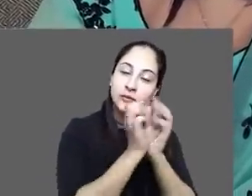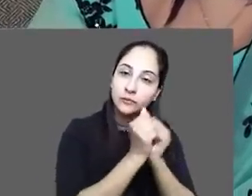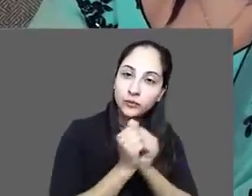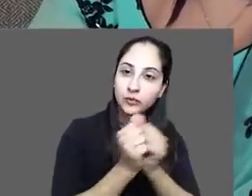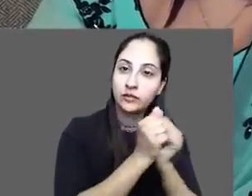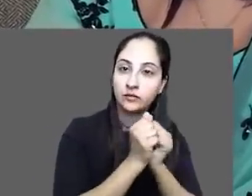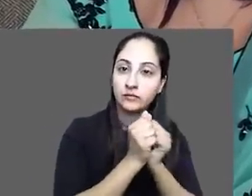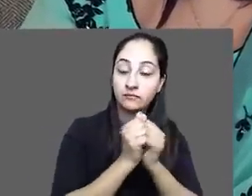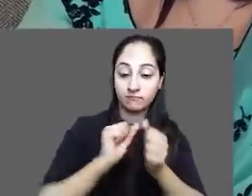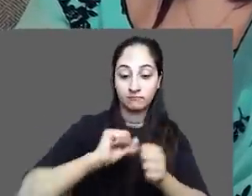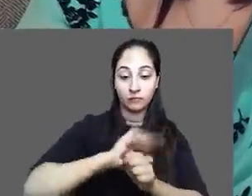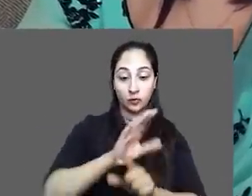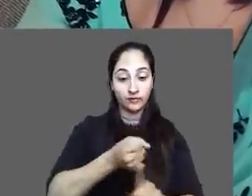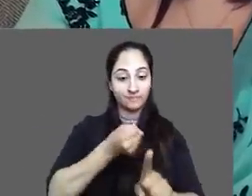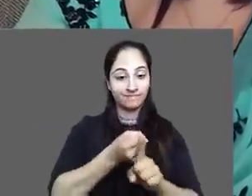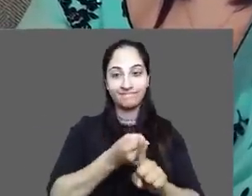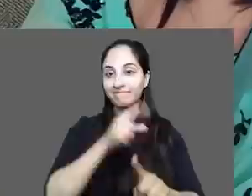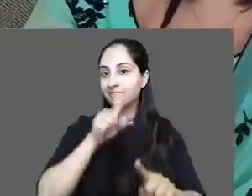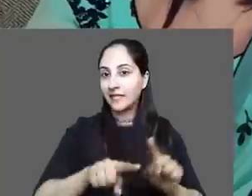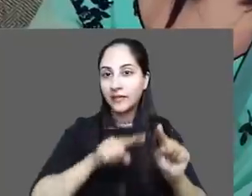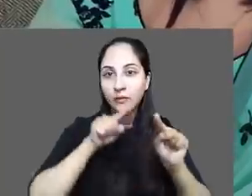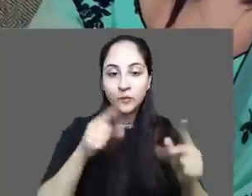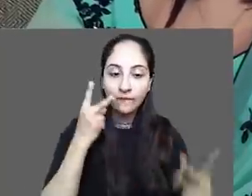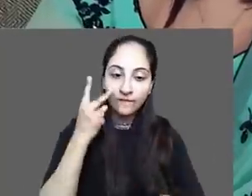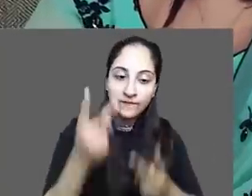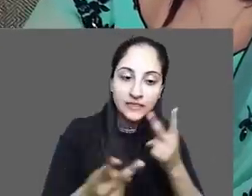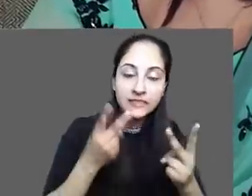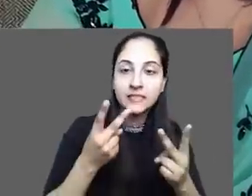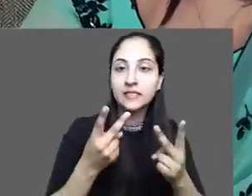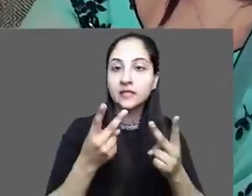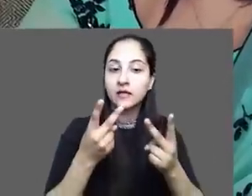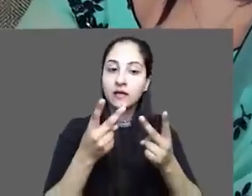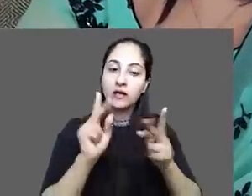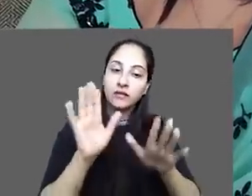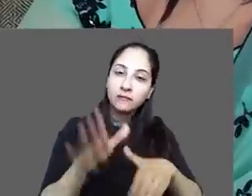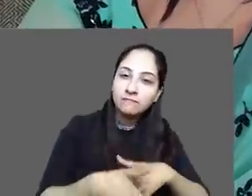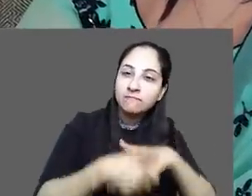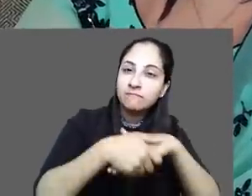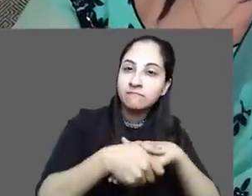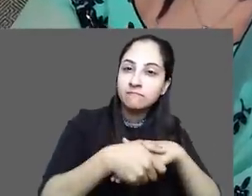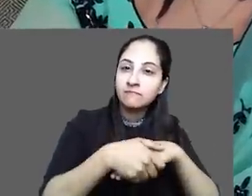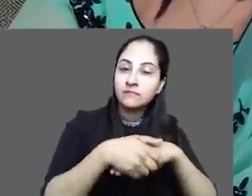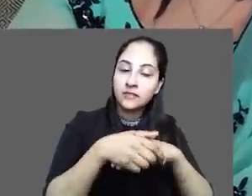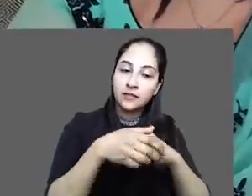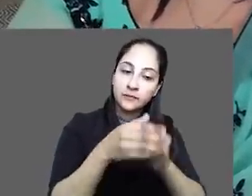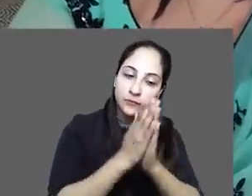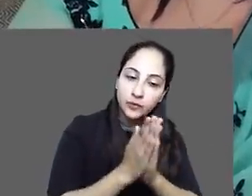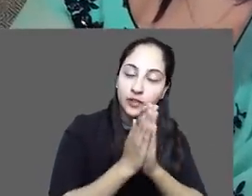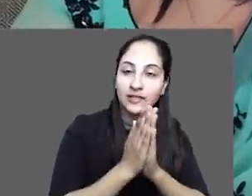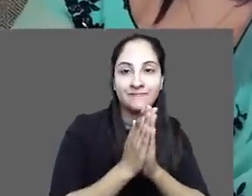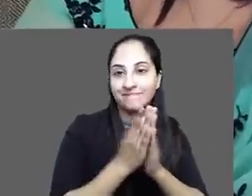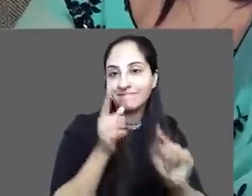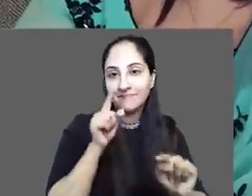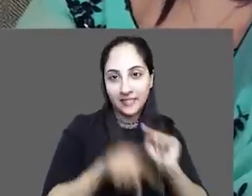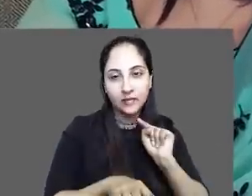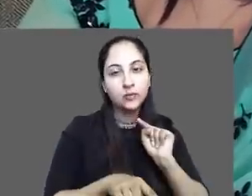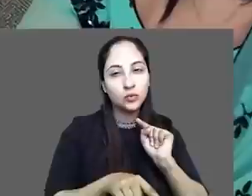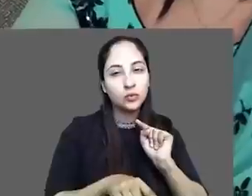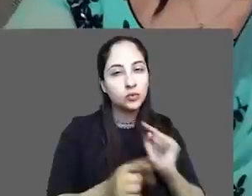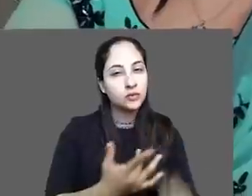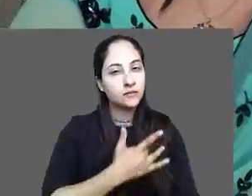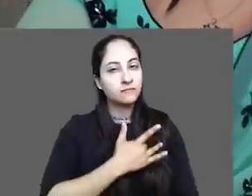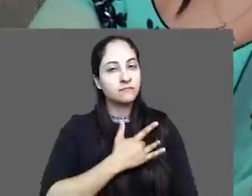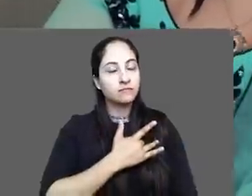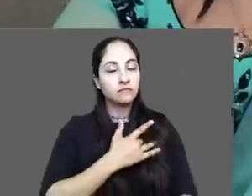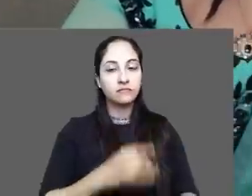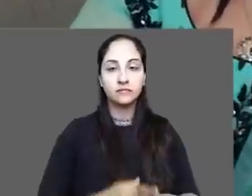During the pandemic, however, we have not been able to meet the murid or the family and have not been there to hold their hands and